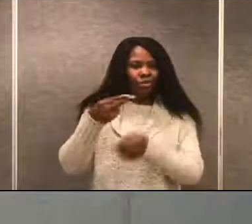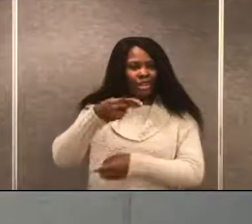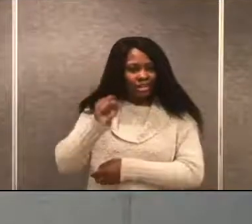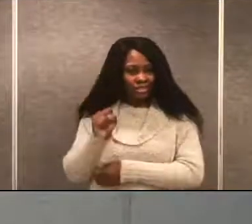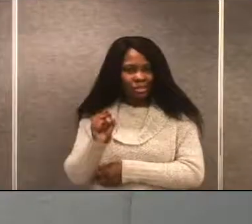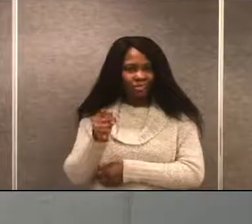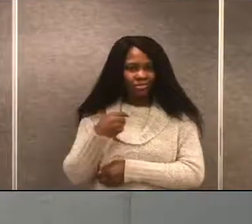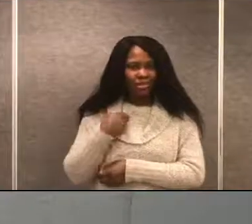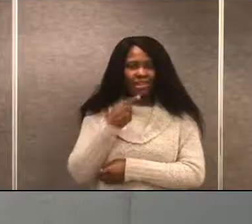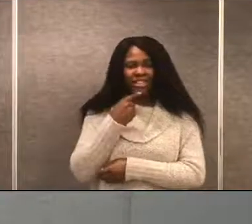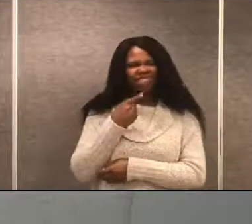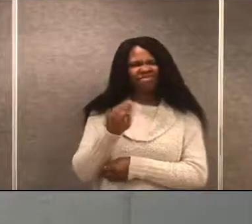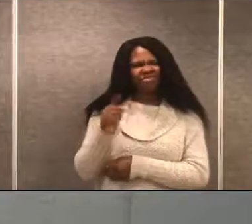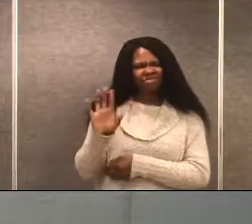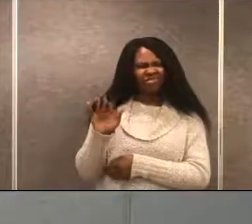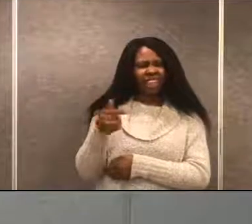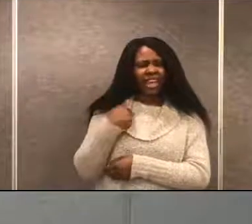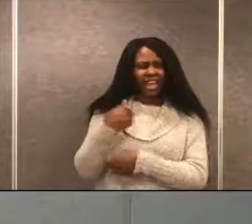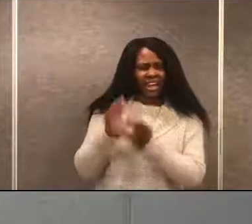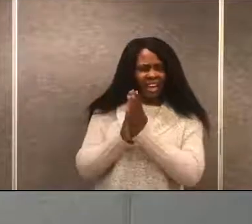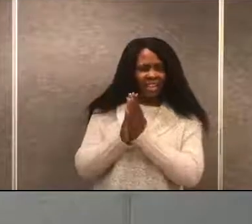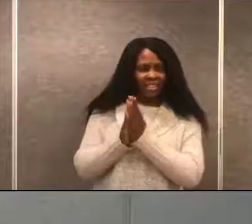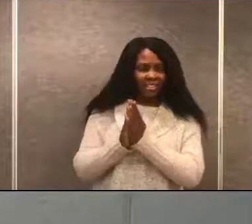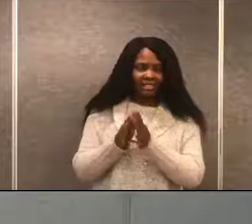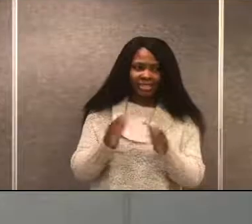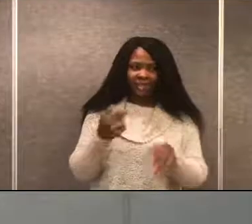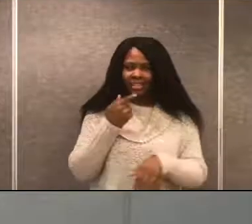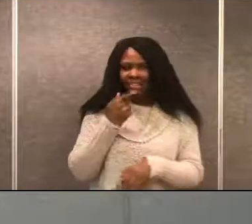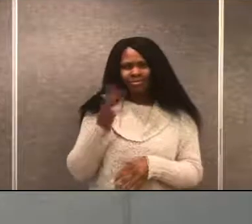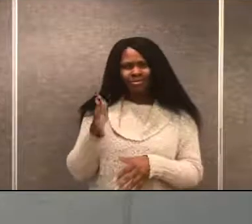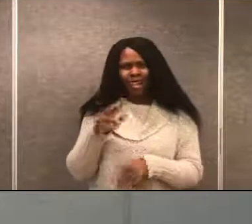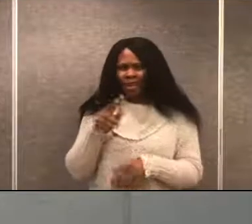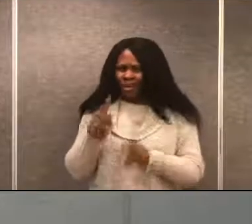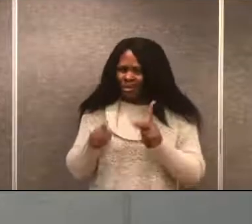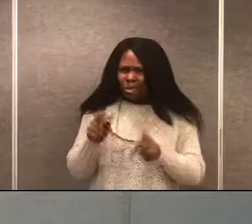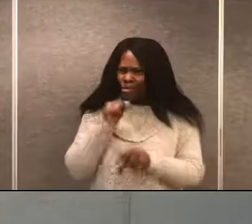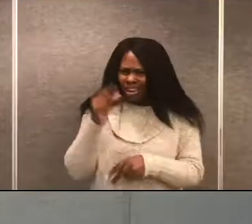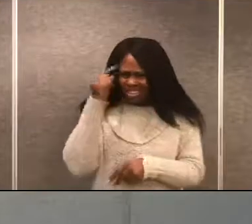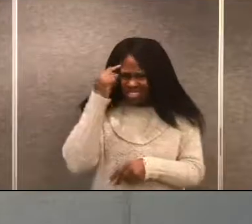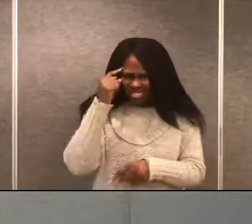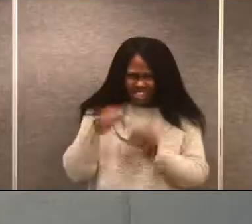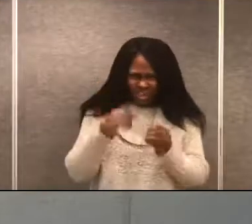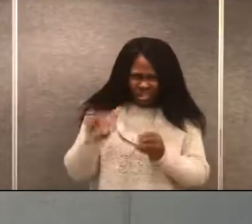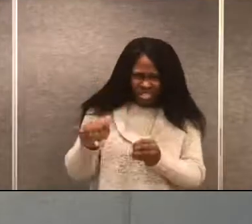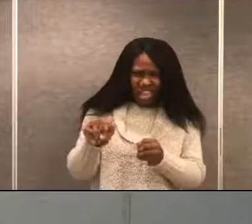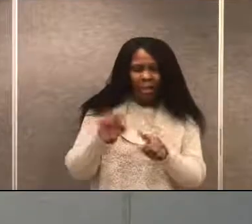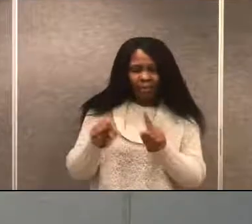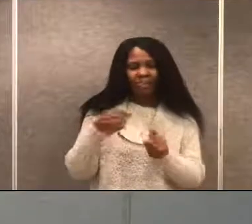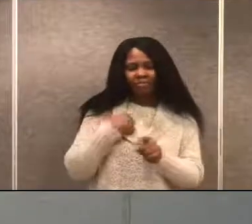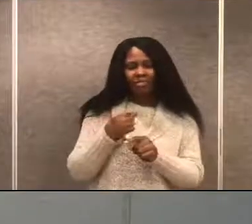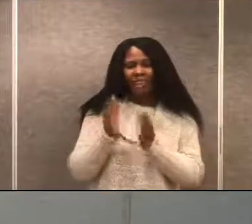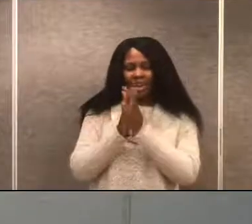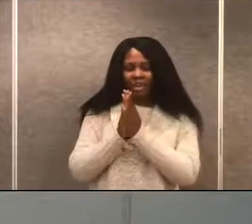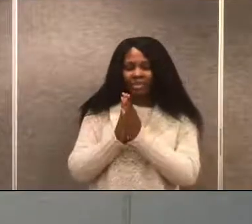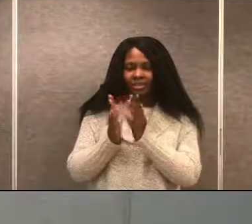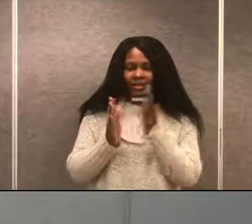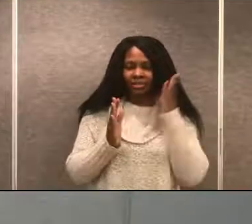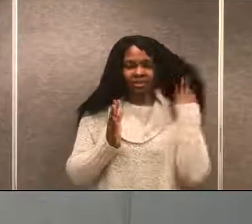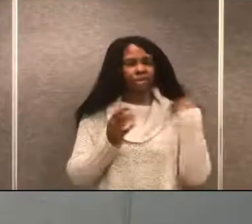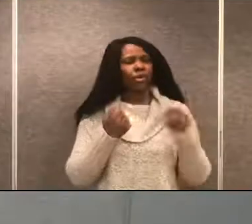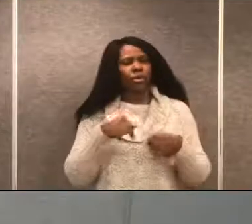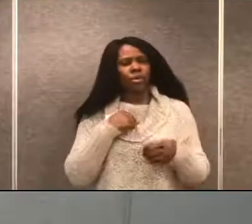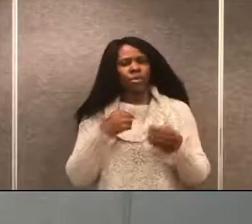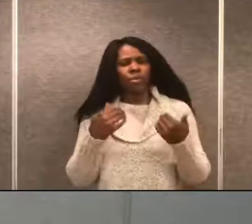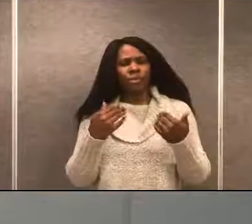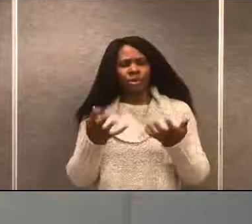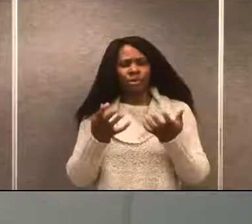word that I asked about Okay. it. I said, man, look, people ain't thinking about that right now. But, you know, listen, we don't want to take the thunder away from Yes. our young people.